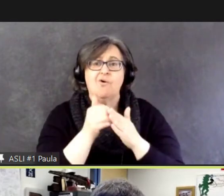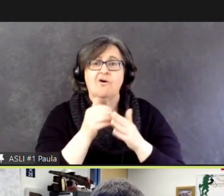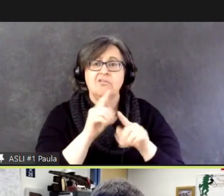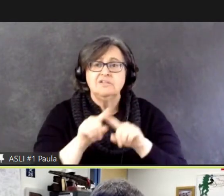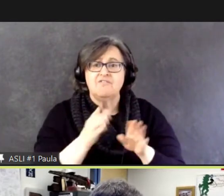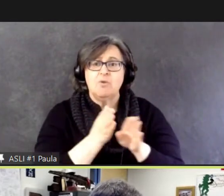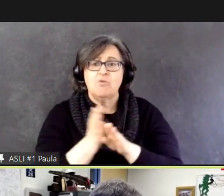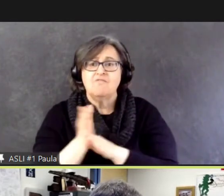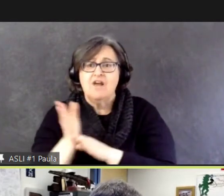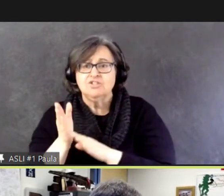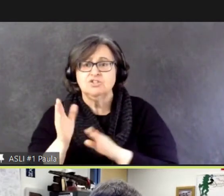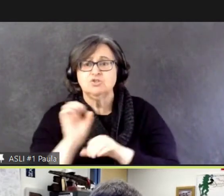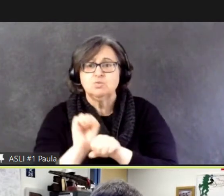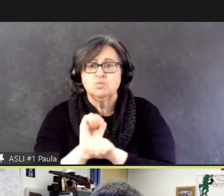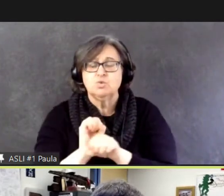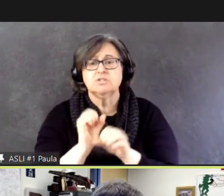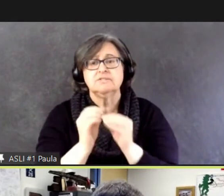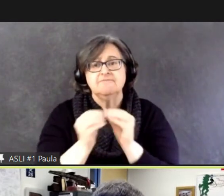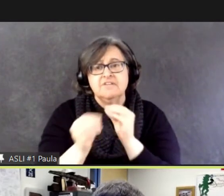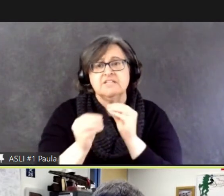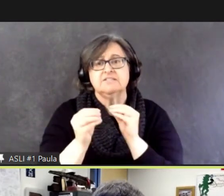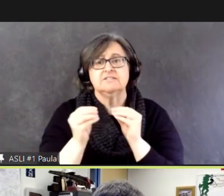we can move some photos.